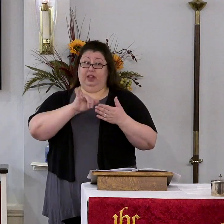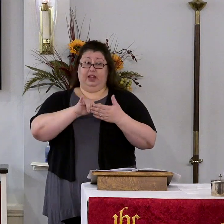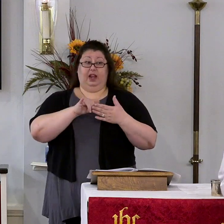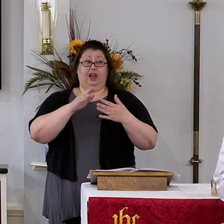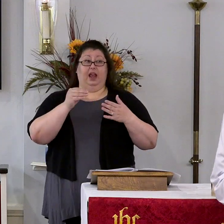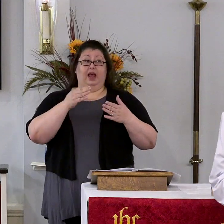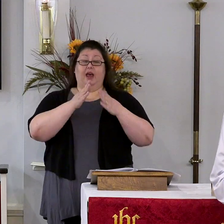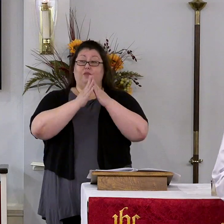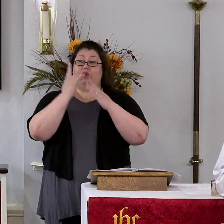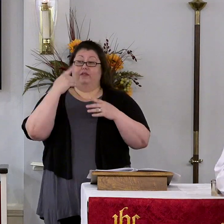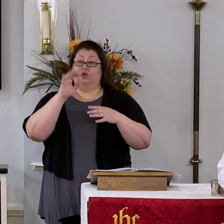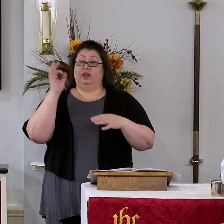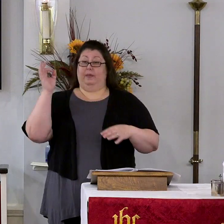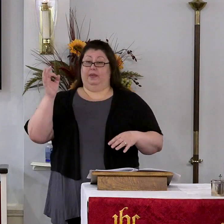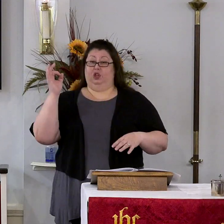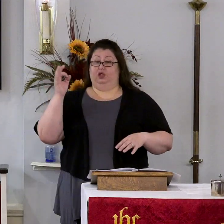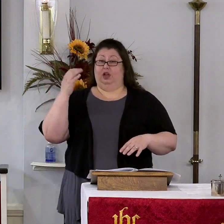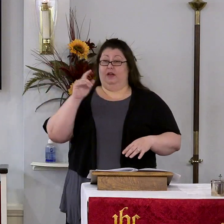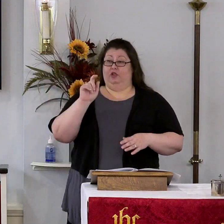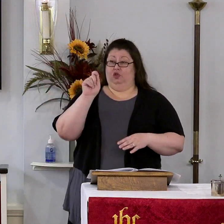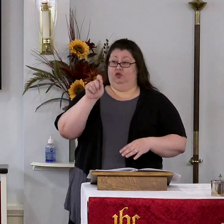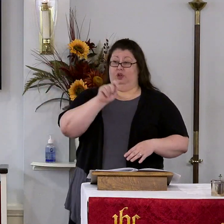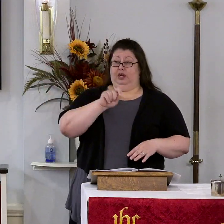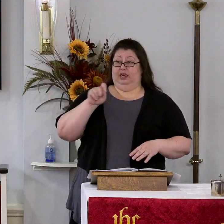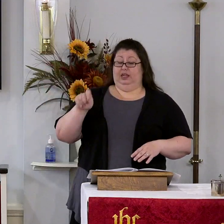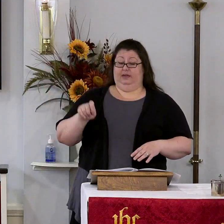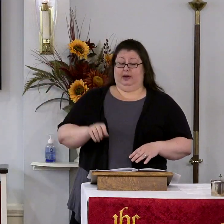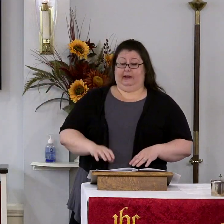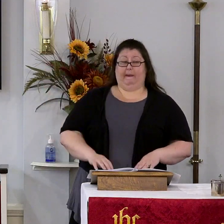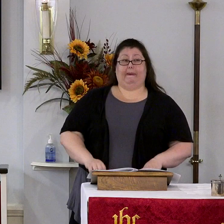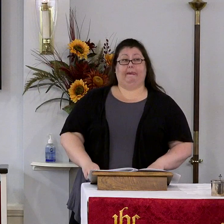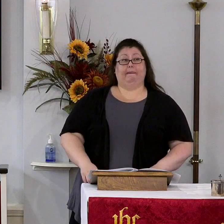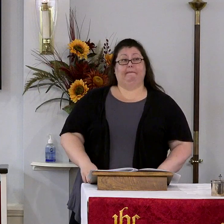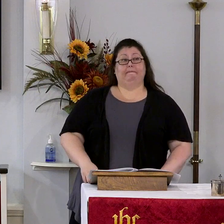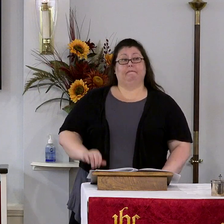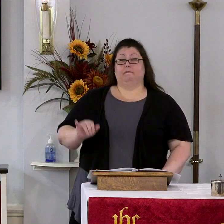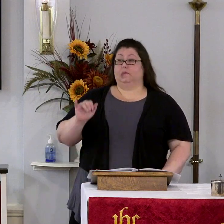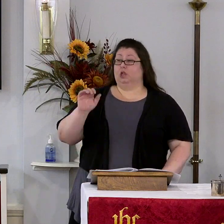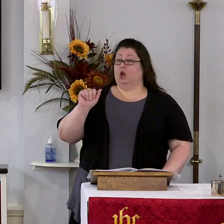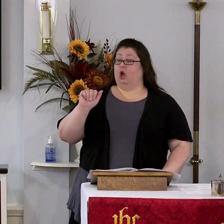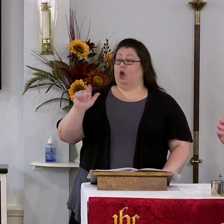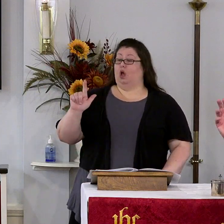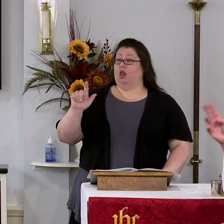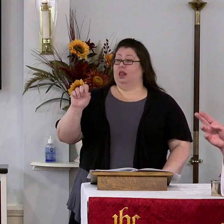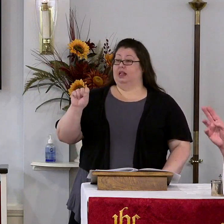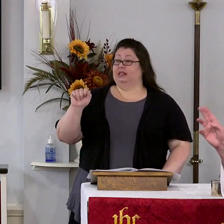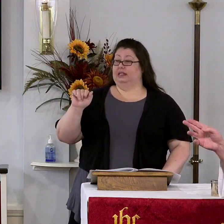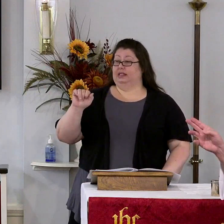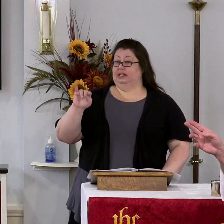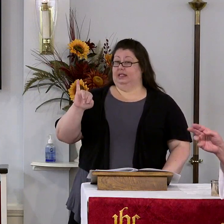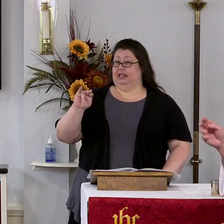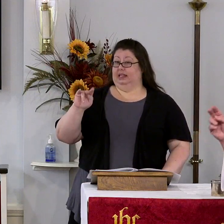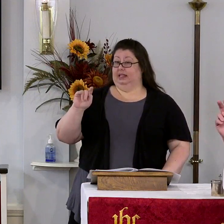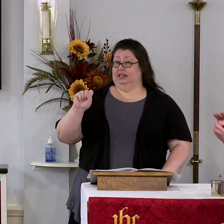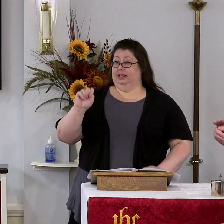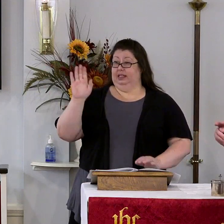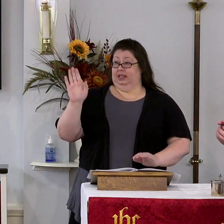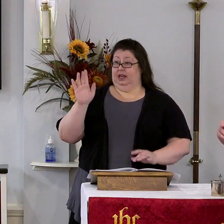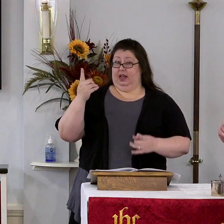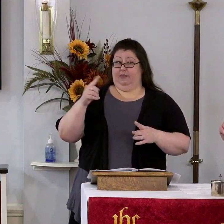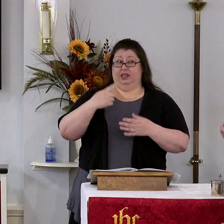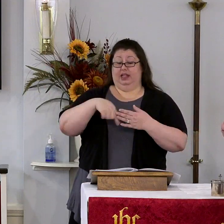and pray for the ministries of Trinity. All Saints Sunday is next week.